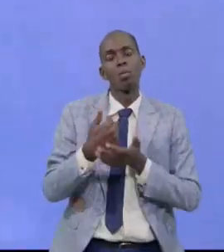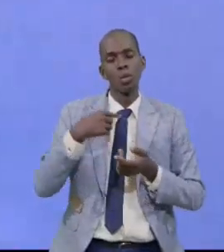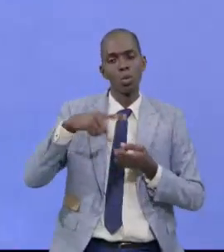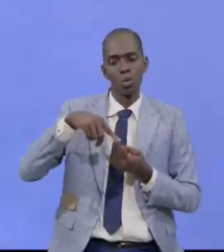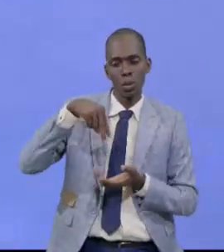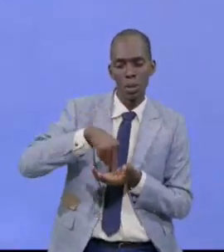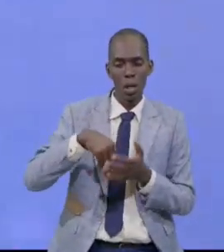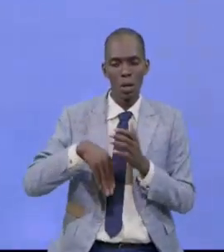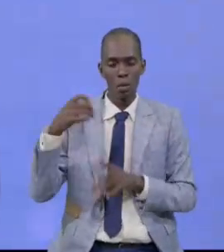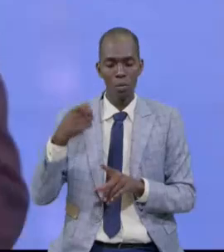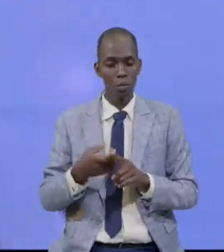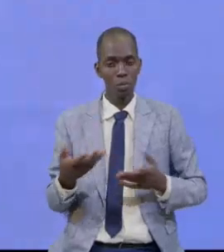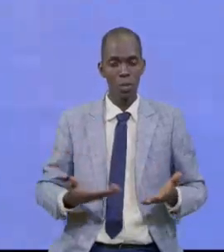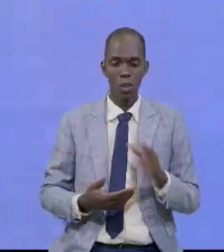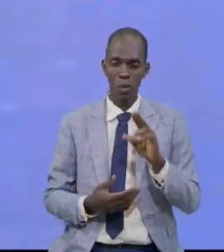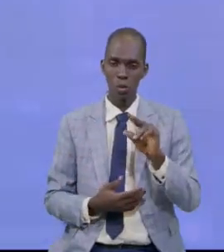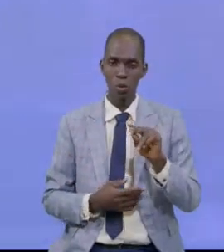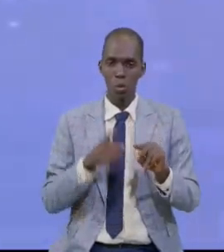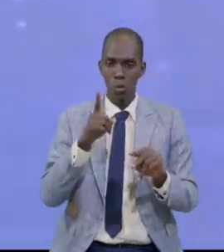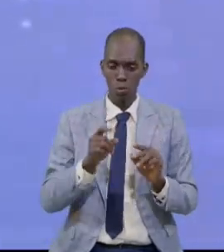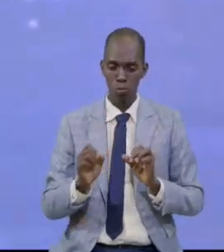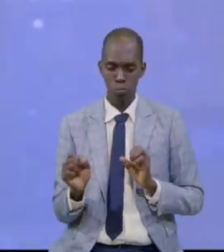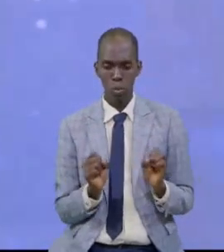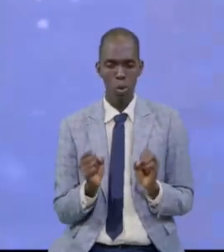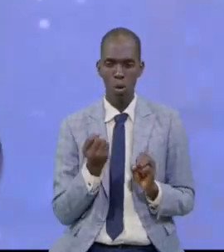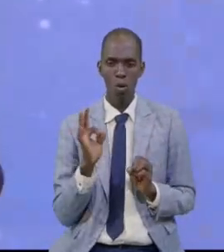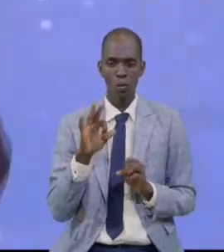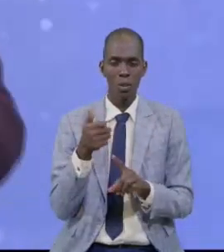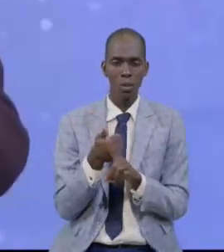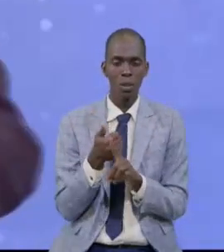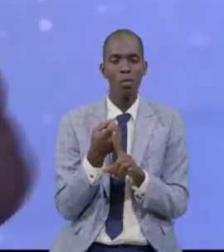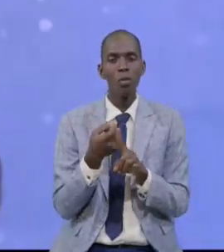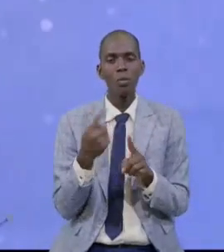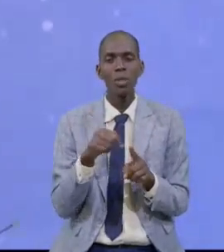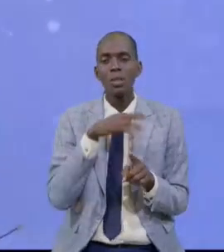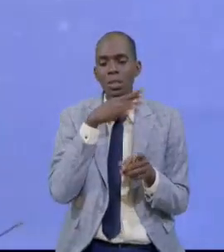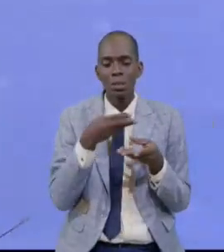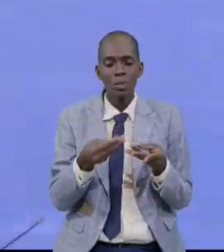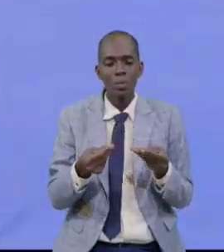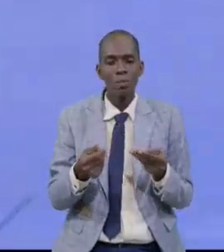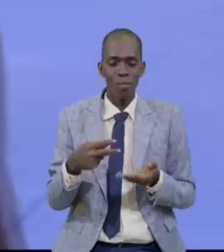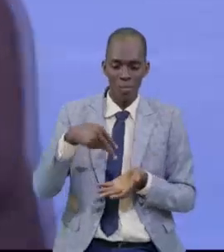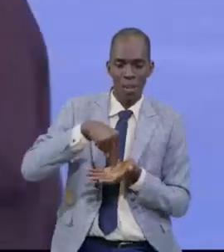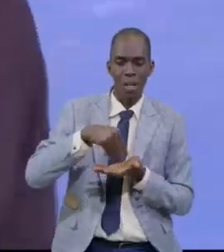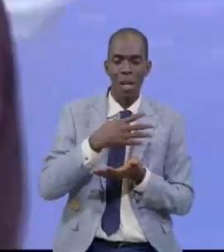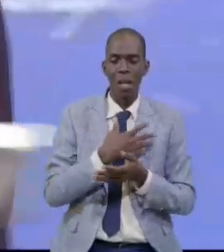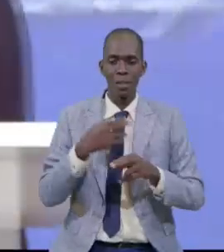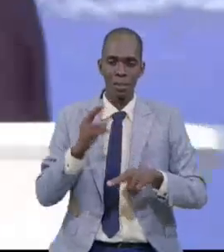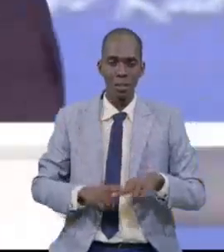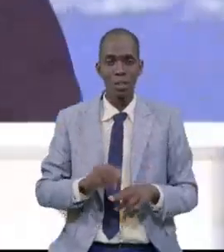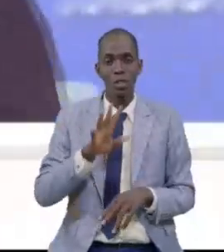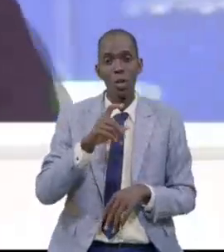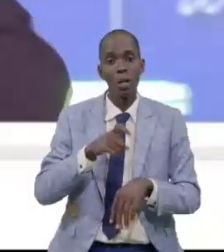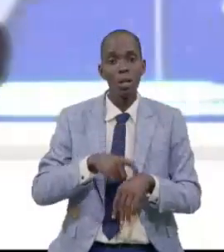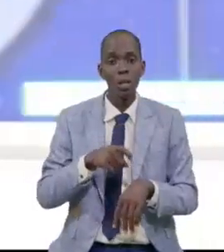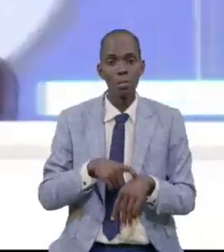Shake thyself from the doors, arise and sit down. Your time